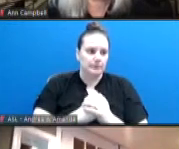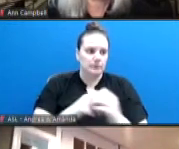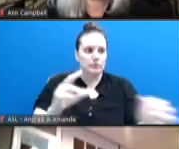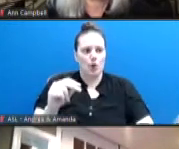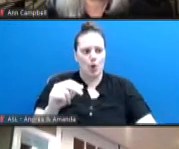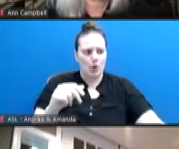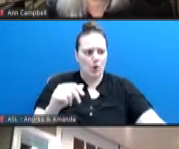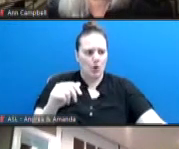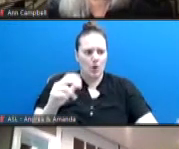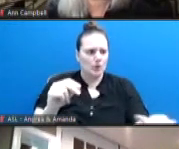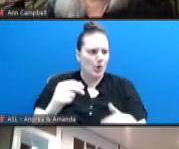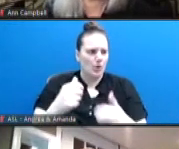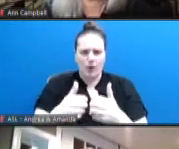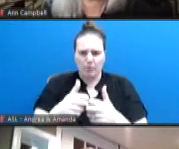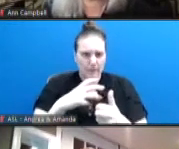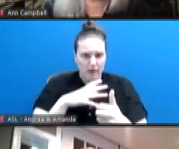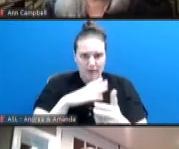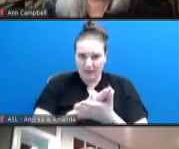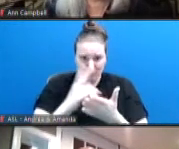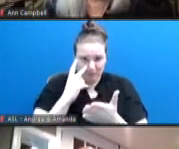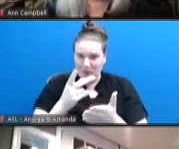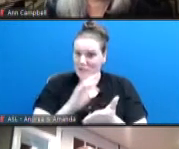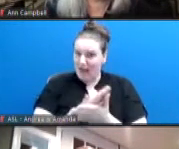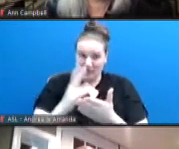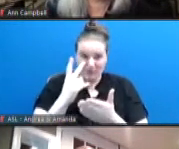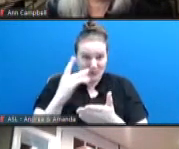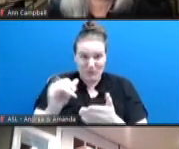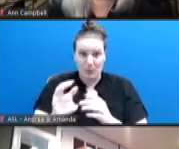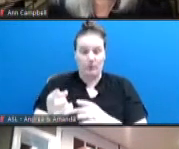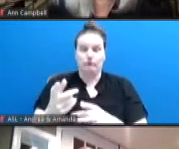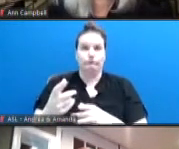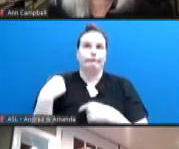Judith. Good to see you. Good to see you too, it's been a minute.